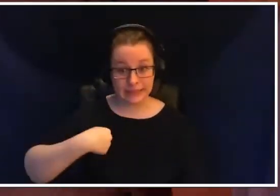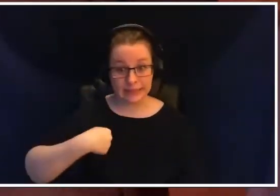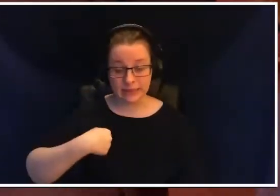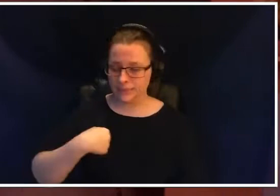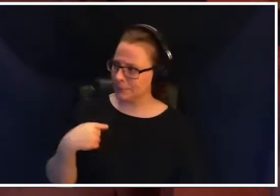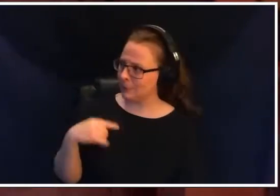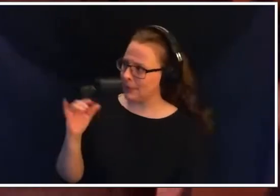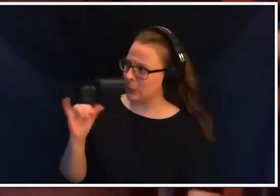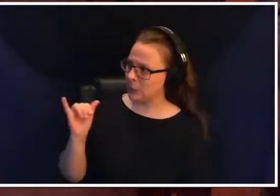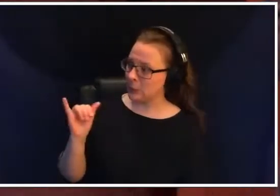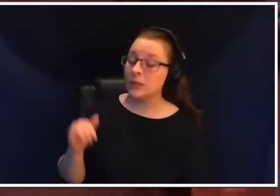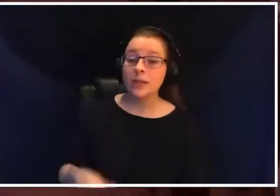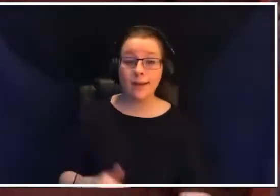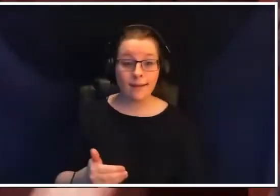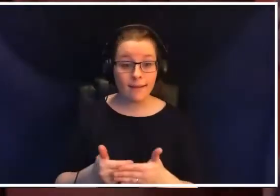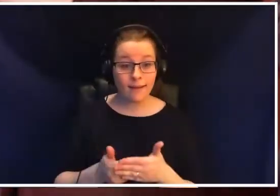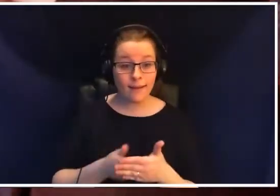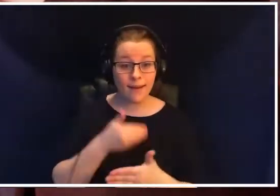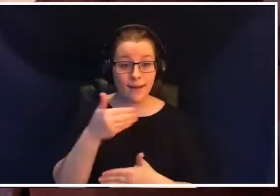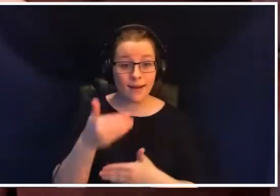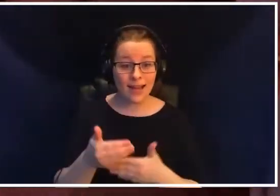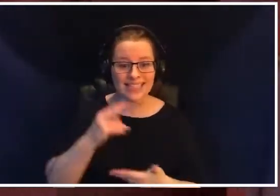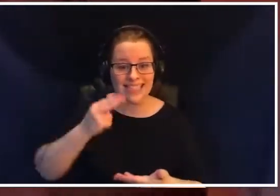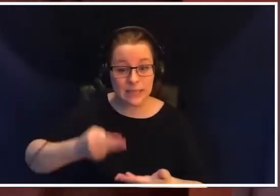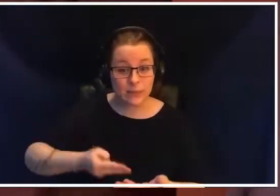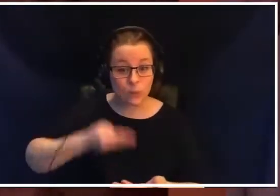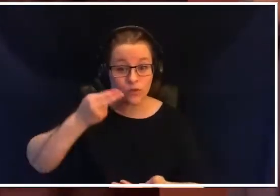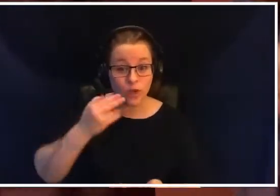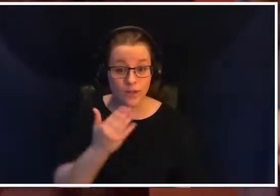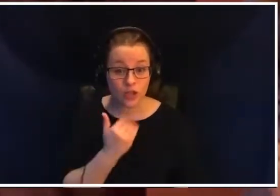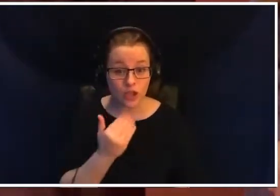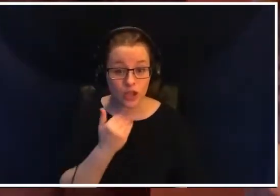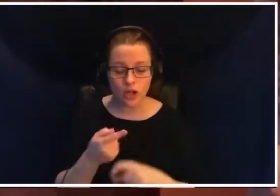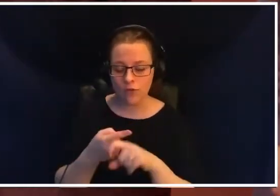This next song is A Spoonful of Sugar from Mary Poppins.